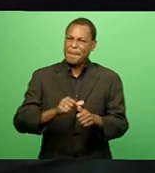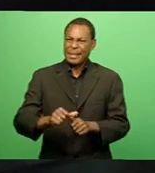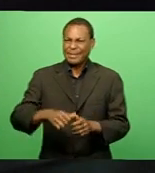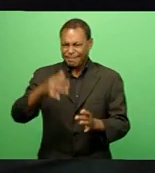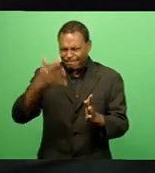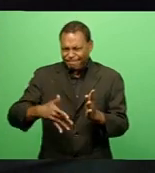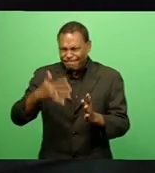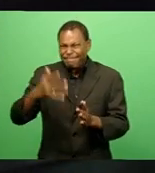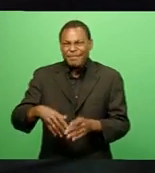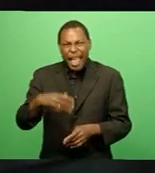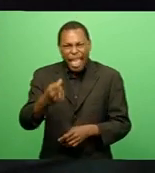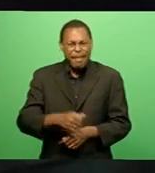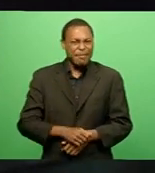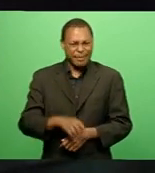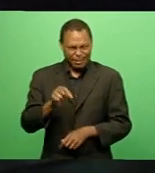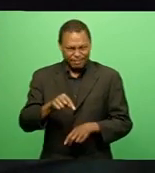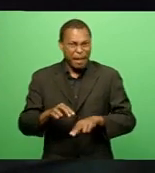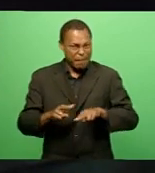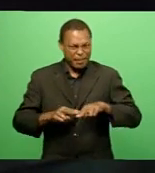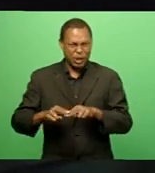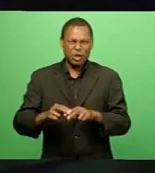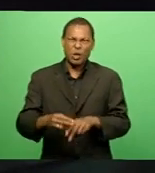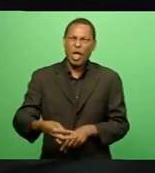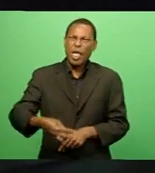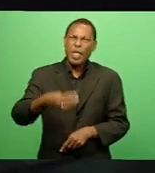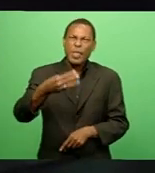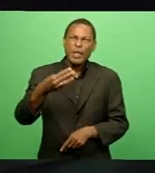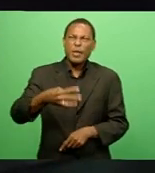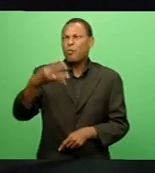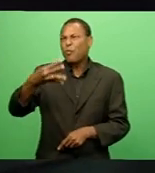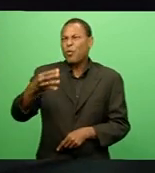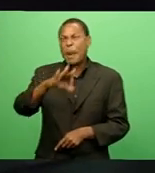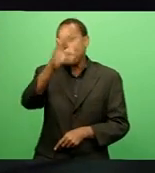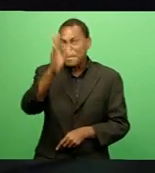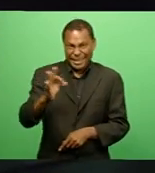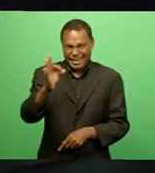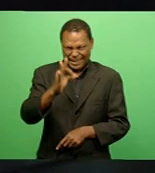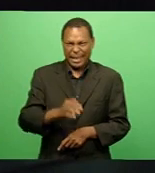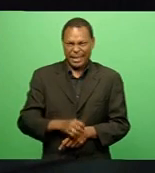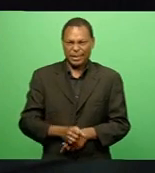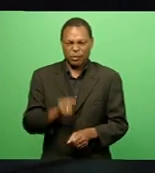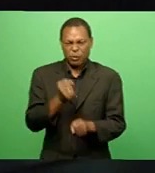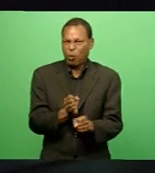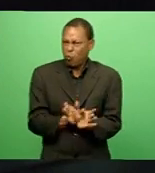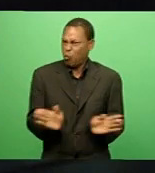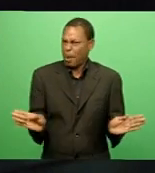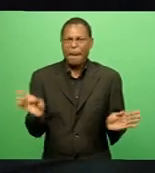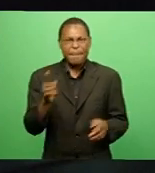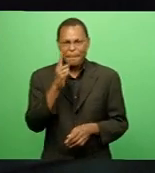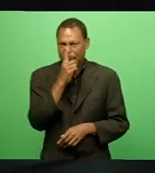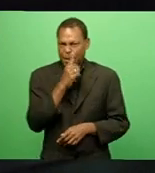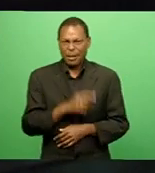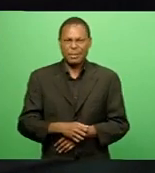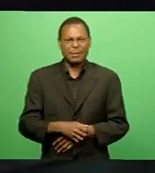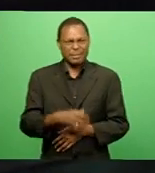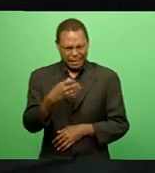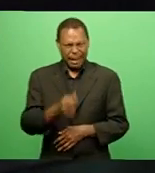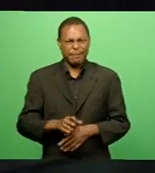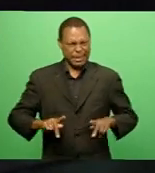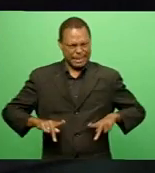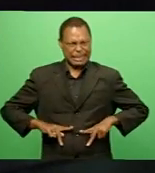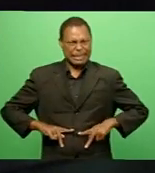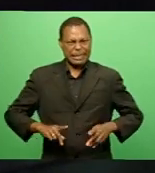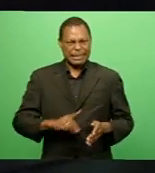in Fiji is somewhere between 13 to 14% of the general population who have some degree of kidney disease,